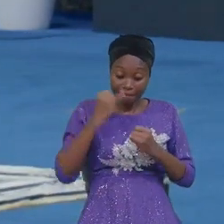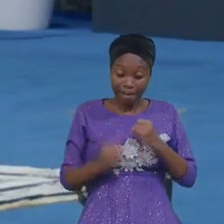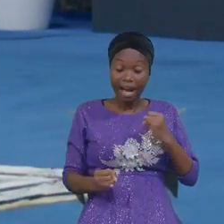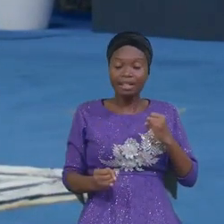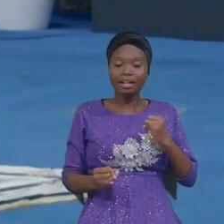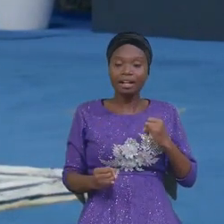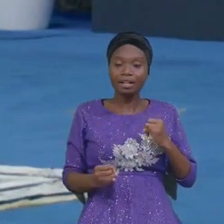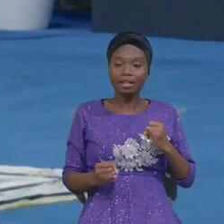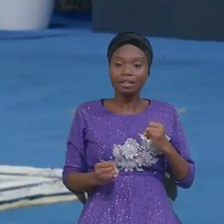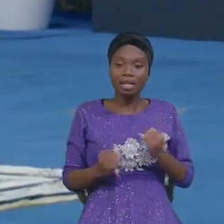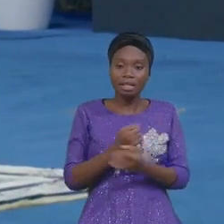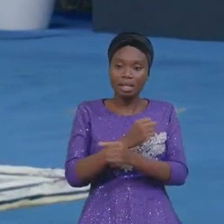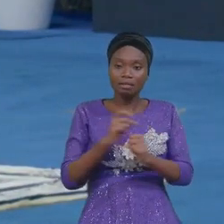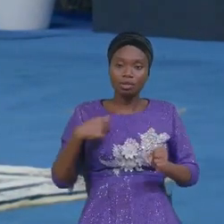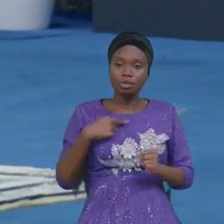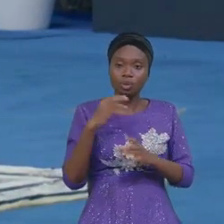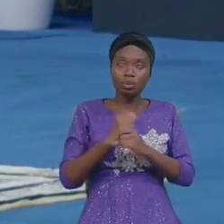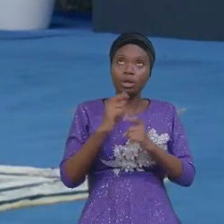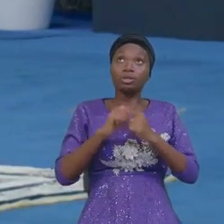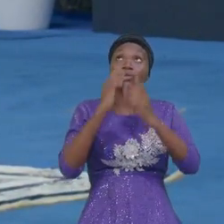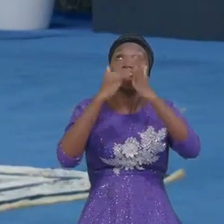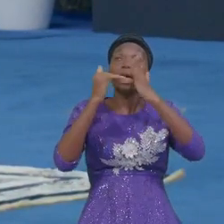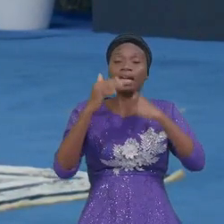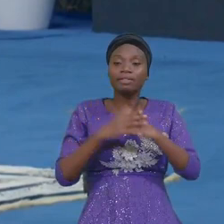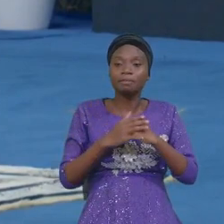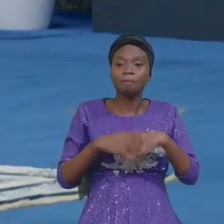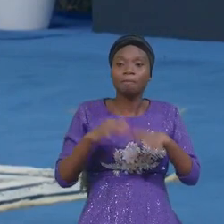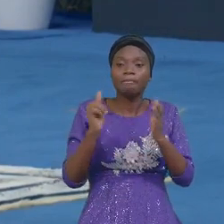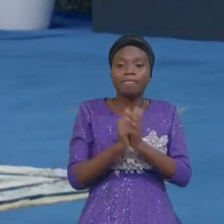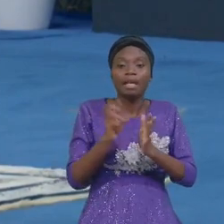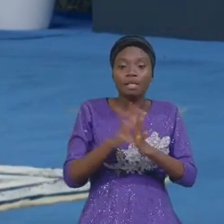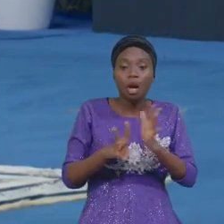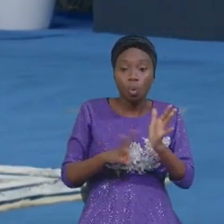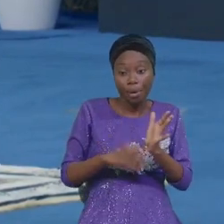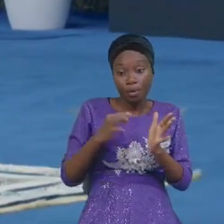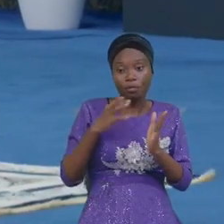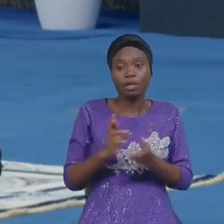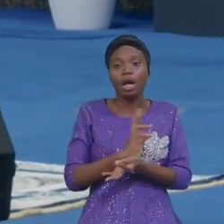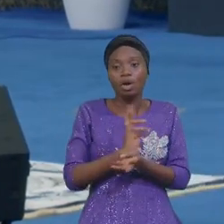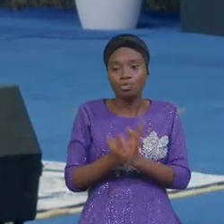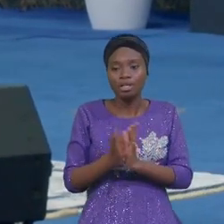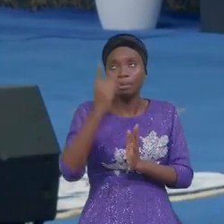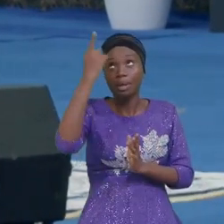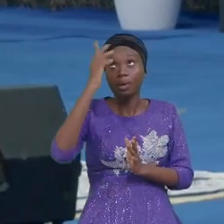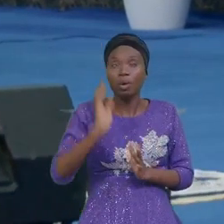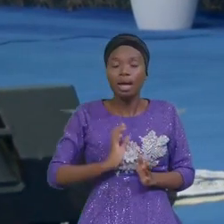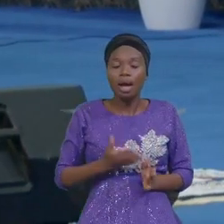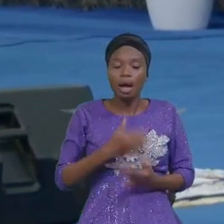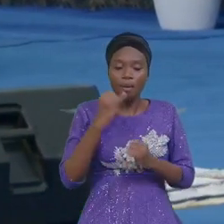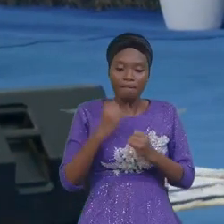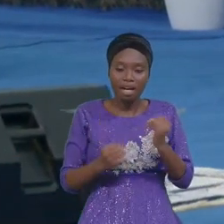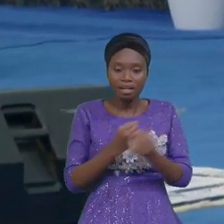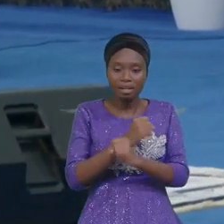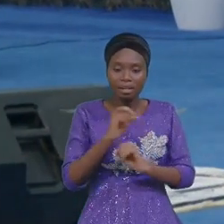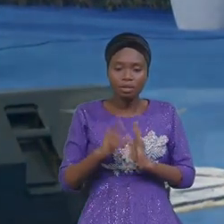salvation, we get to heaven. The will of the redeeming God, our final salvation.